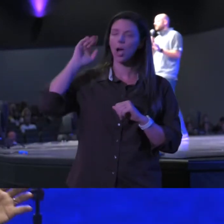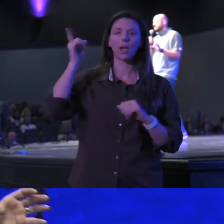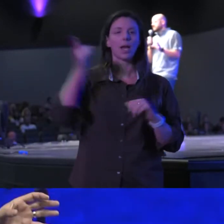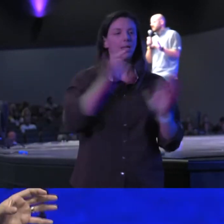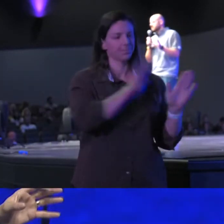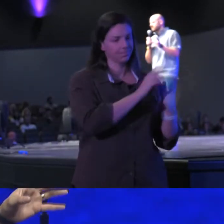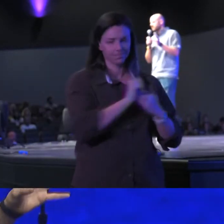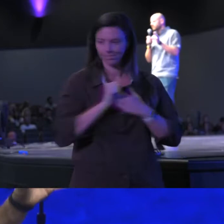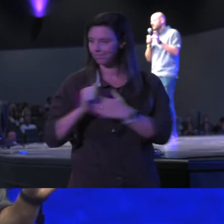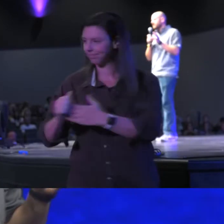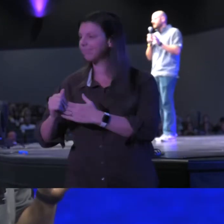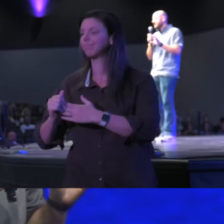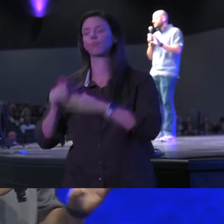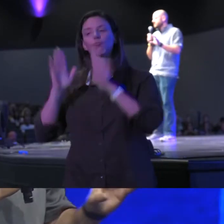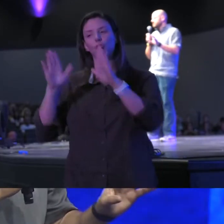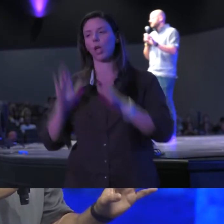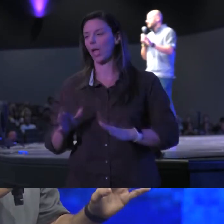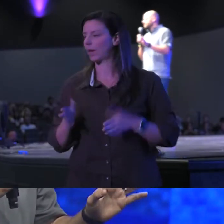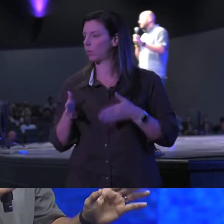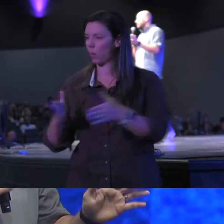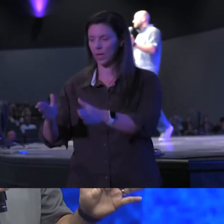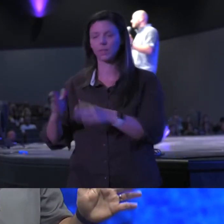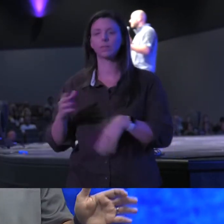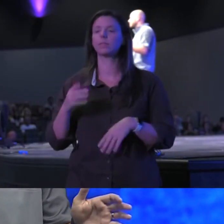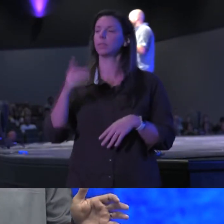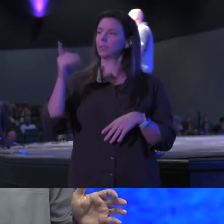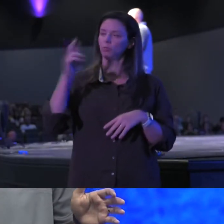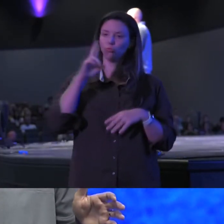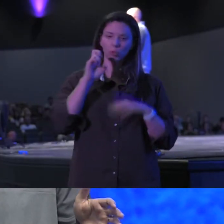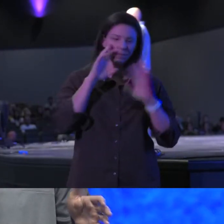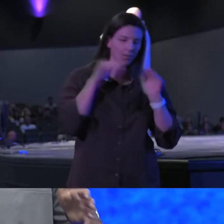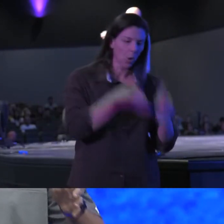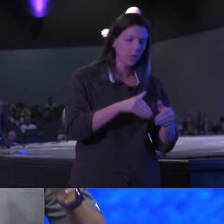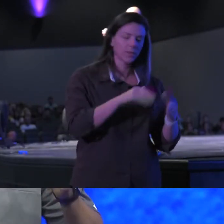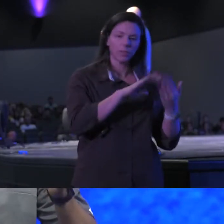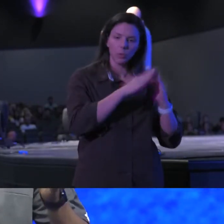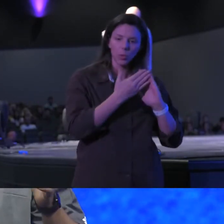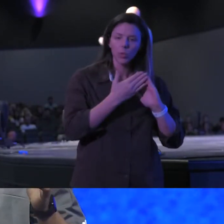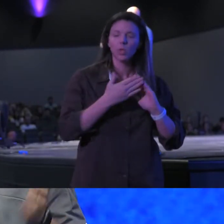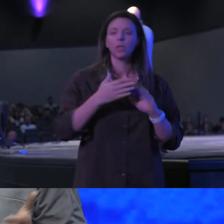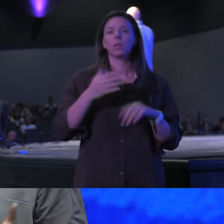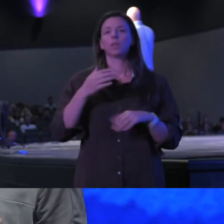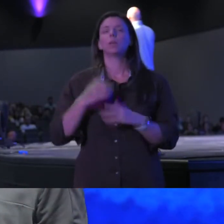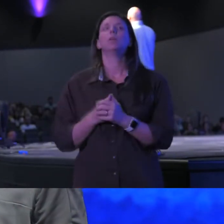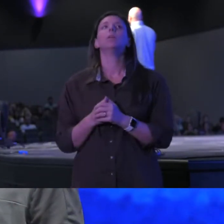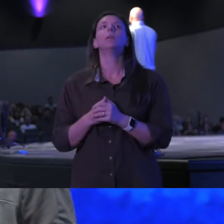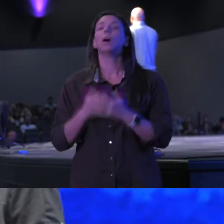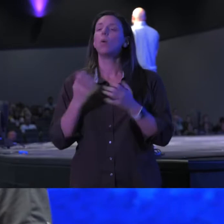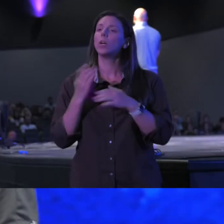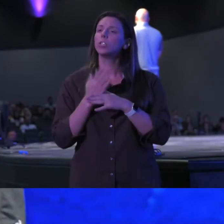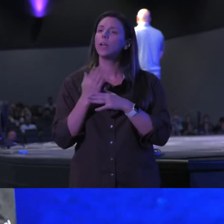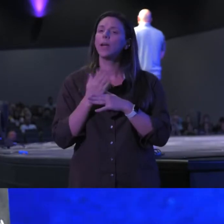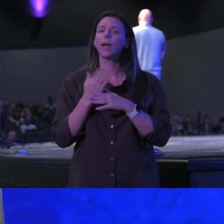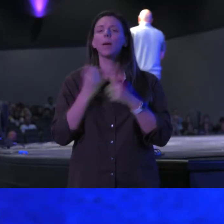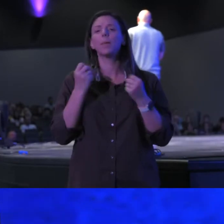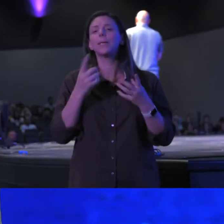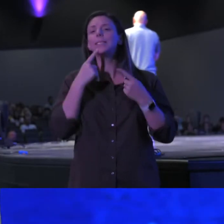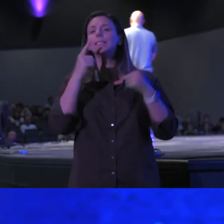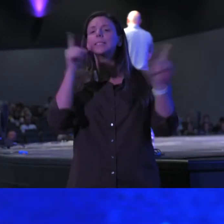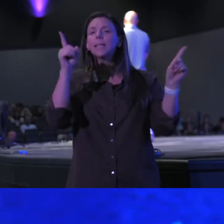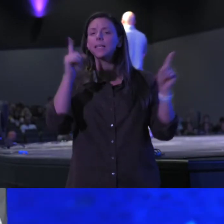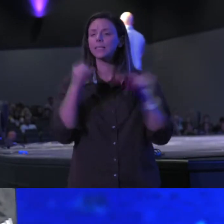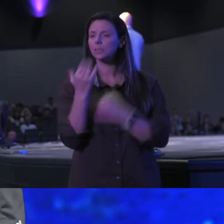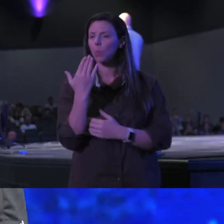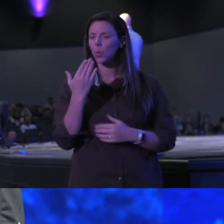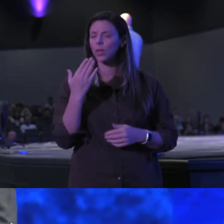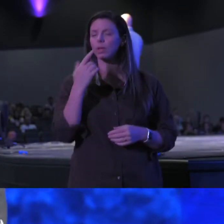has refocused us and re-engaged us in different parts of our community. And I want to share a lot of successes with you this